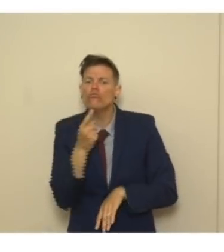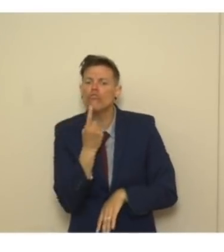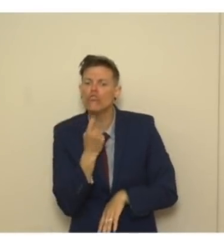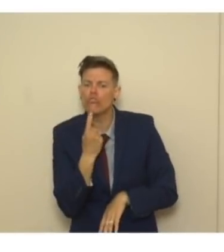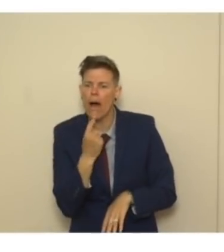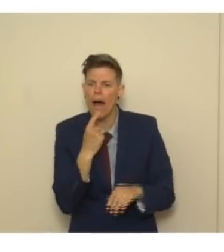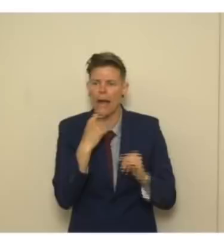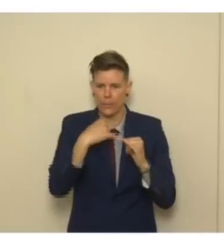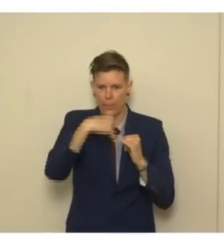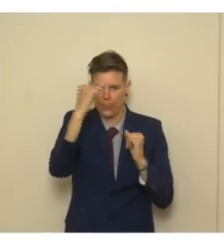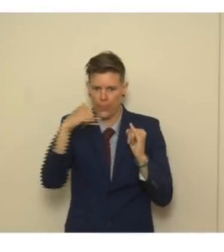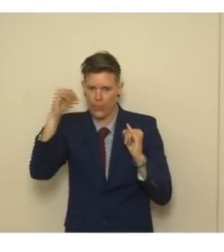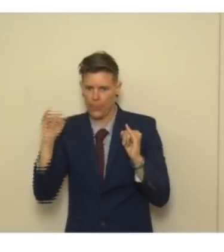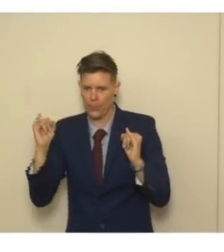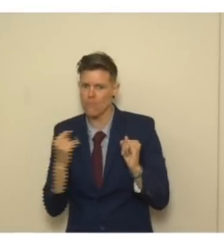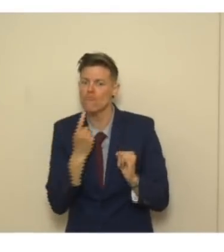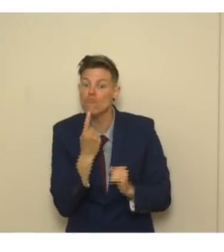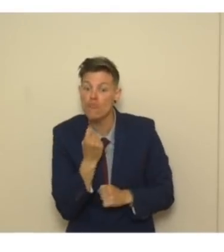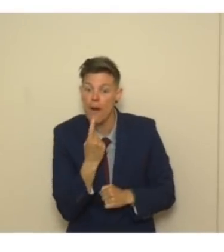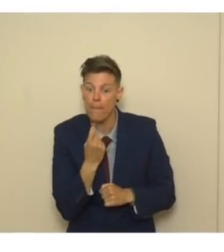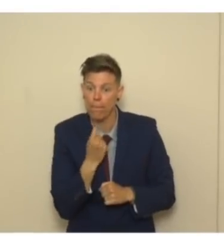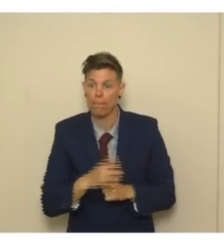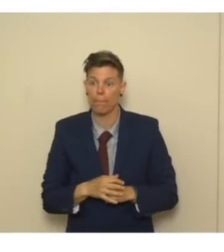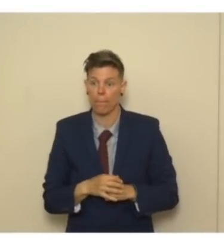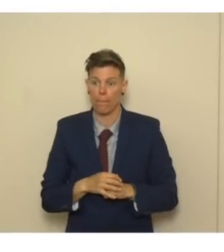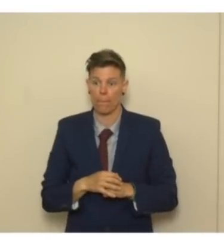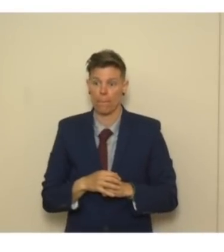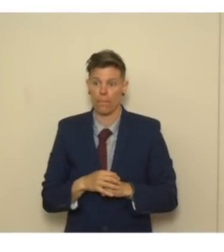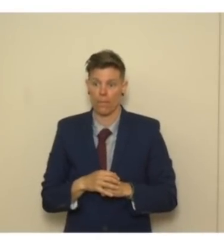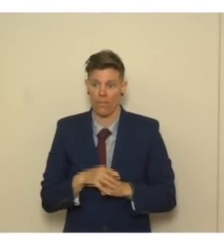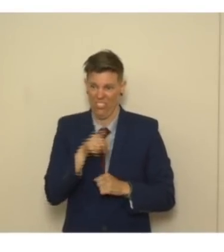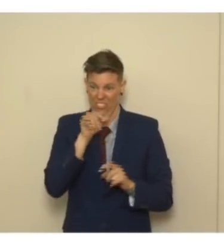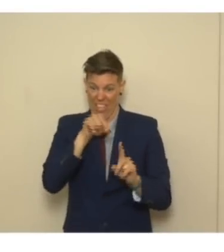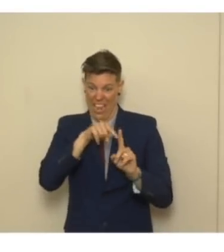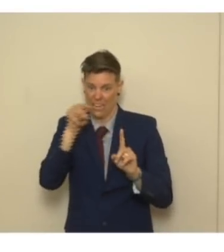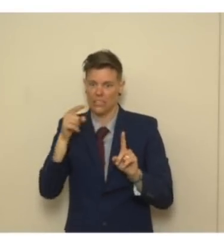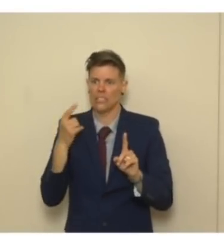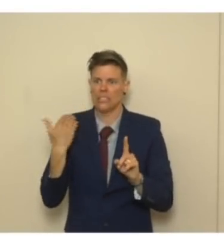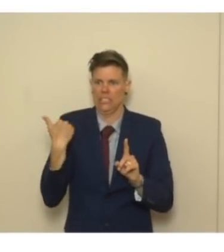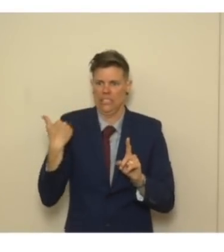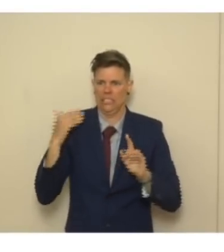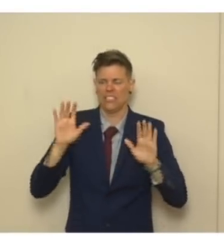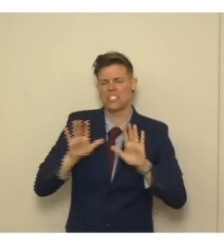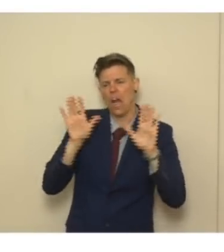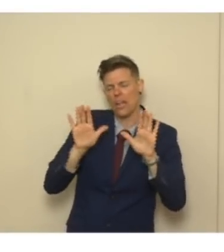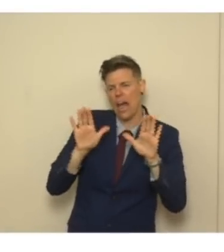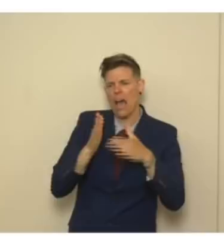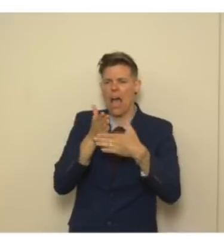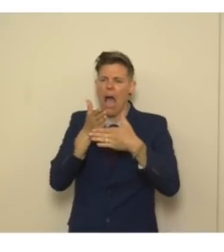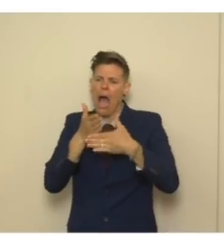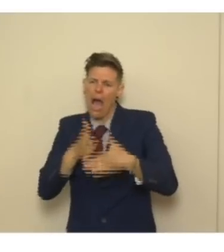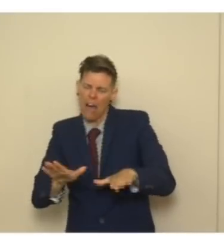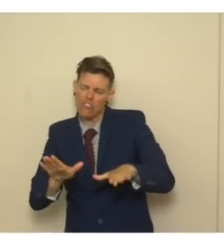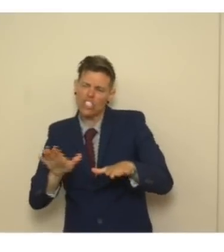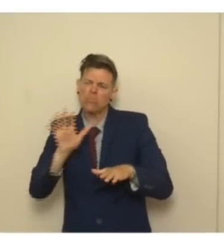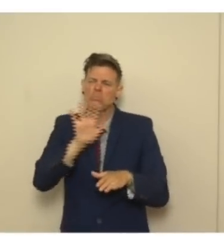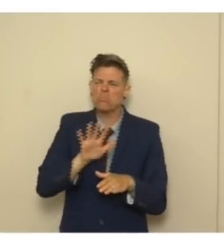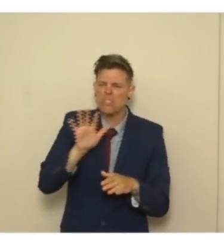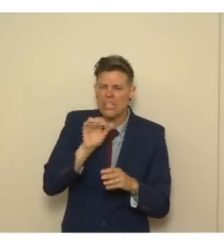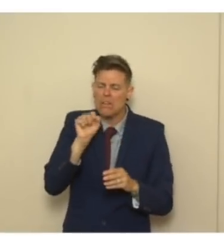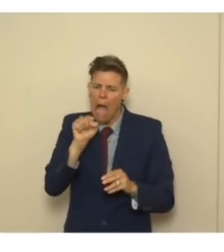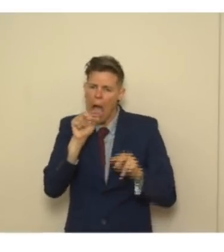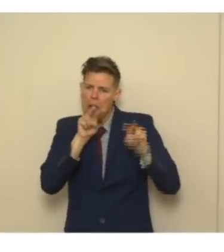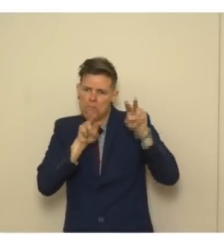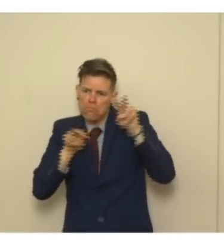which is the 7-day average case count. We do that so it smooths it out a little bit and we can get a better idea of what's happening. A couple